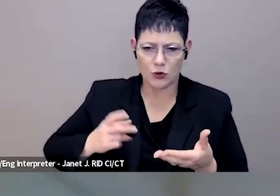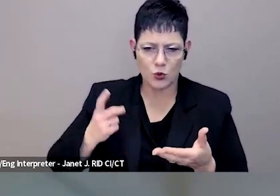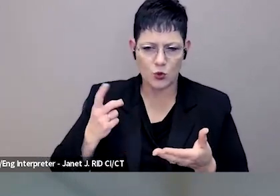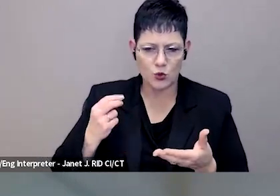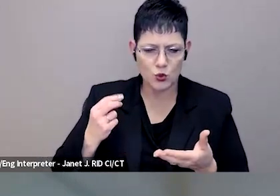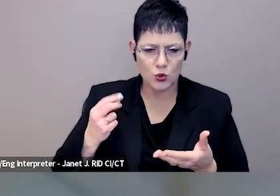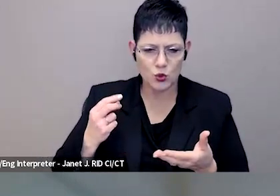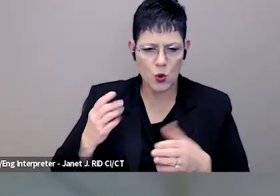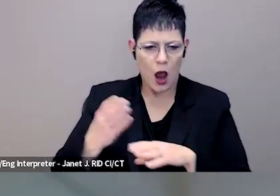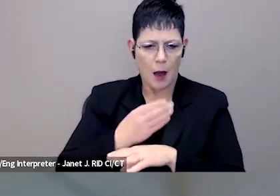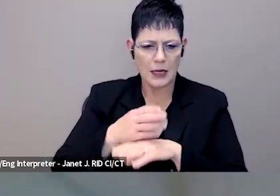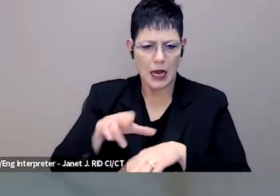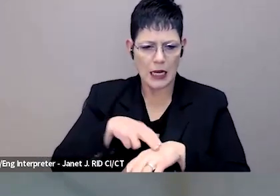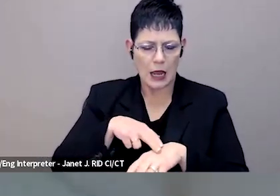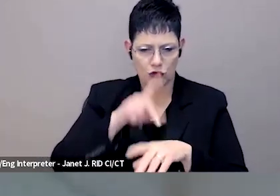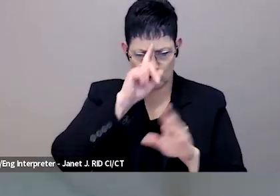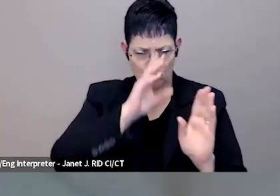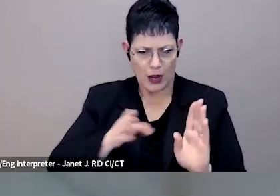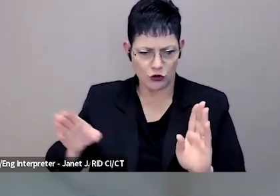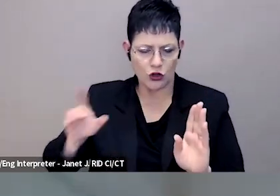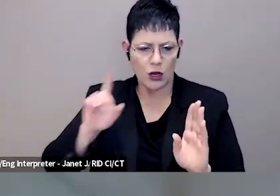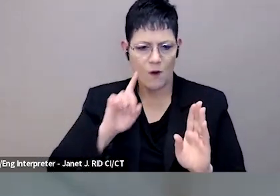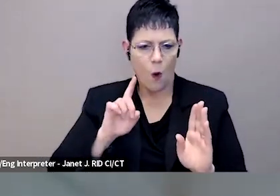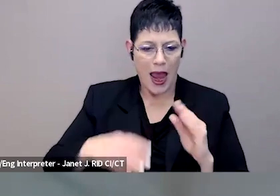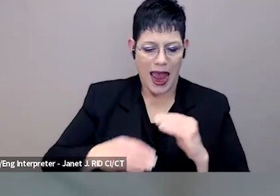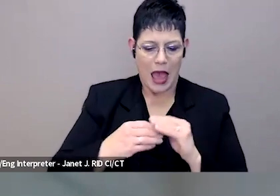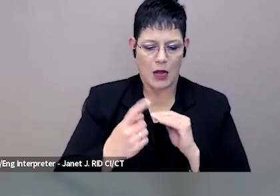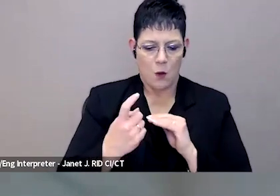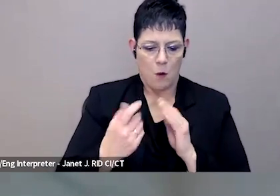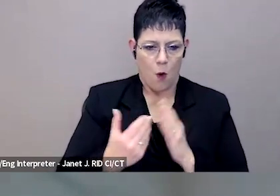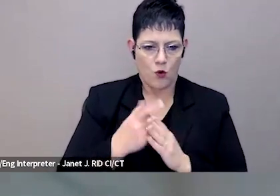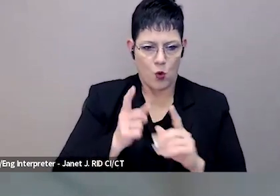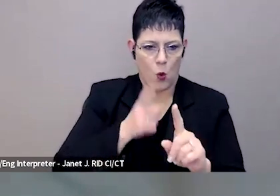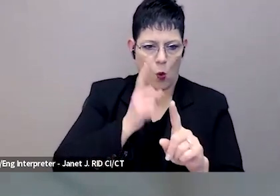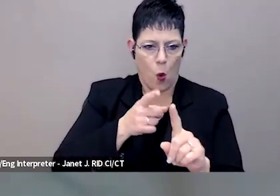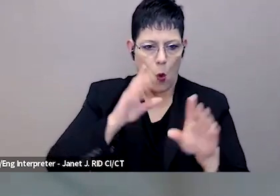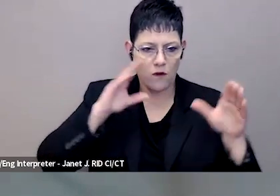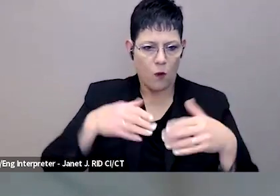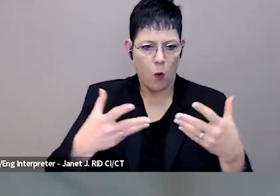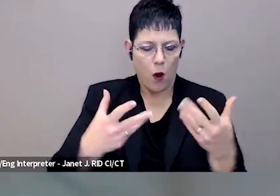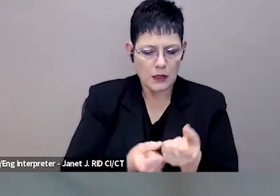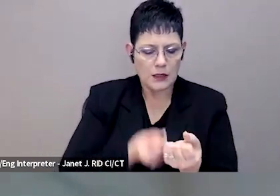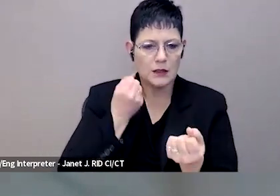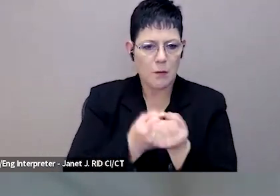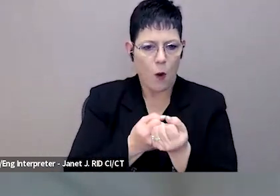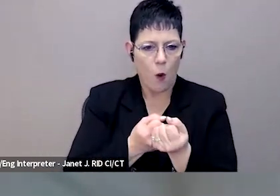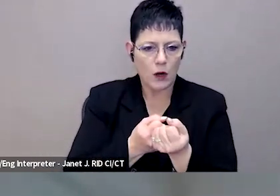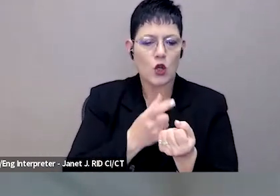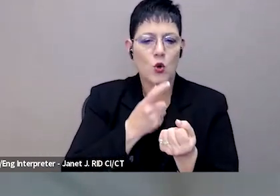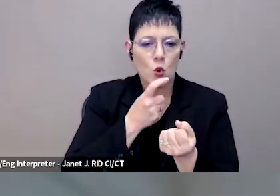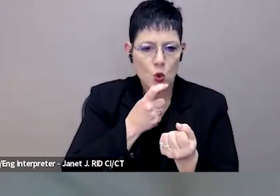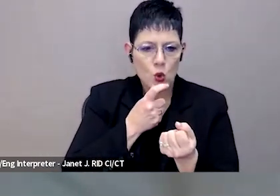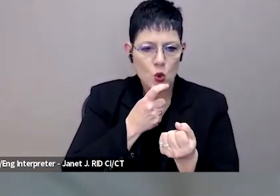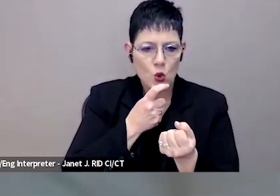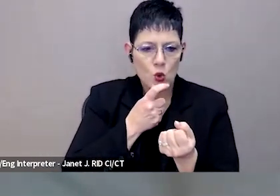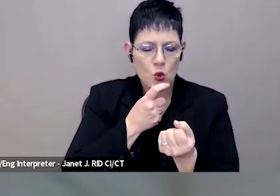national strategy to include a new goal that is entirely focused on supporting and strengthening the direct